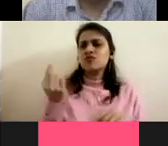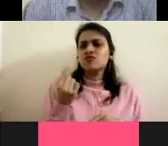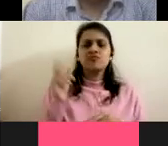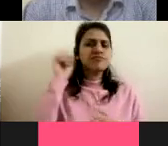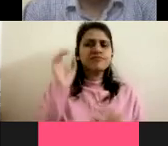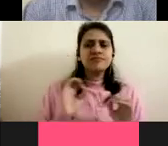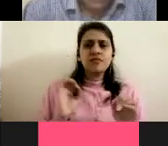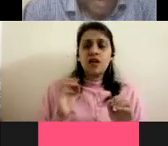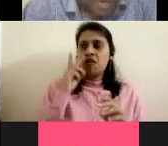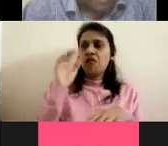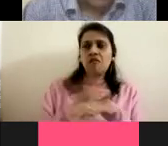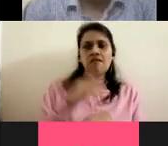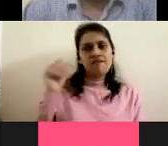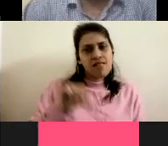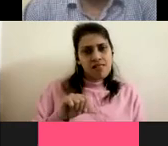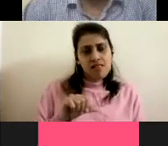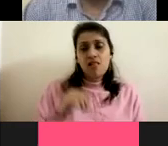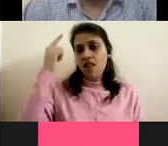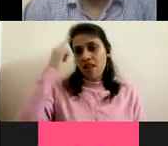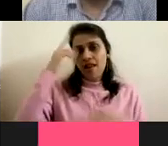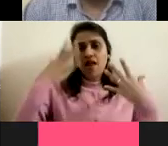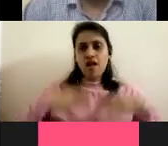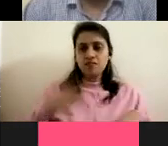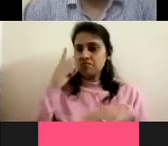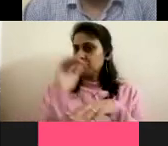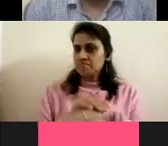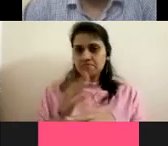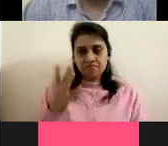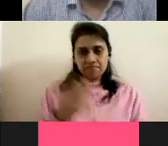conditions? Mental health, absolutely.